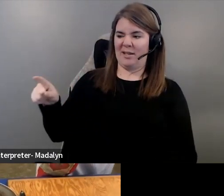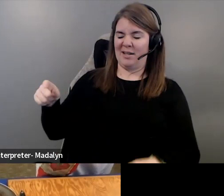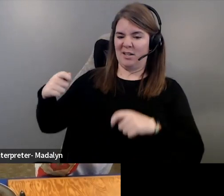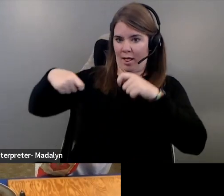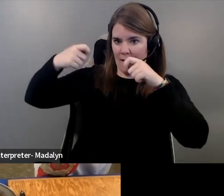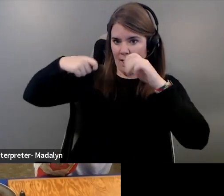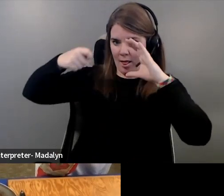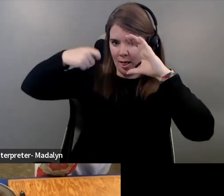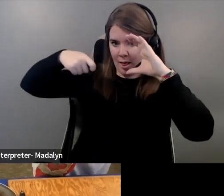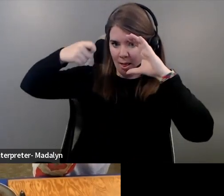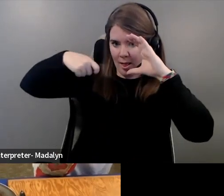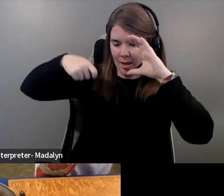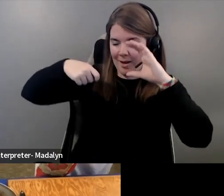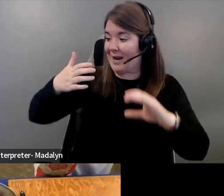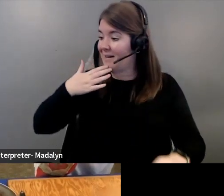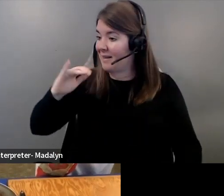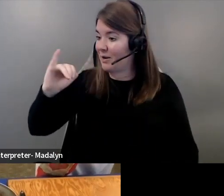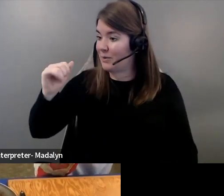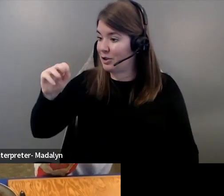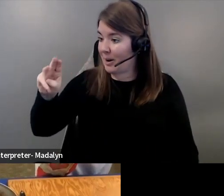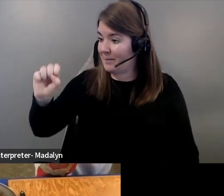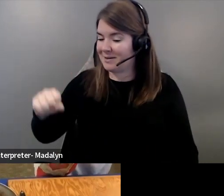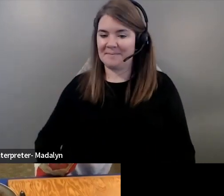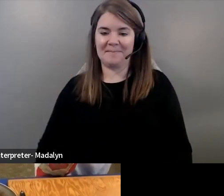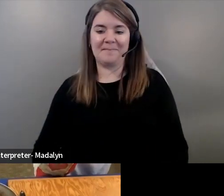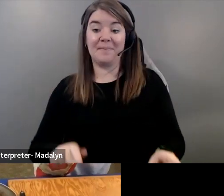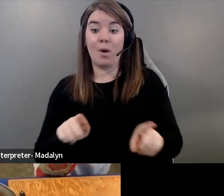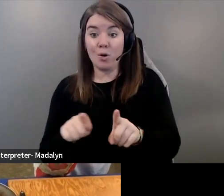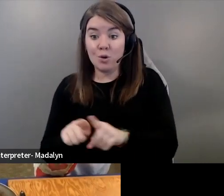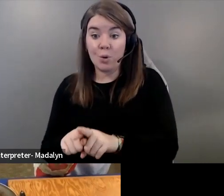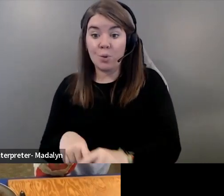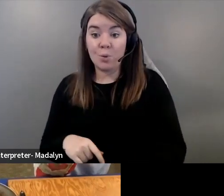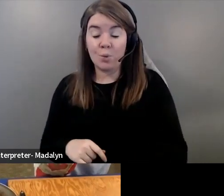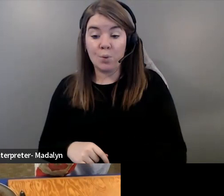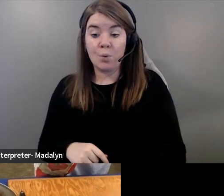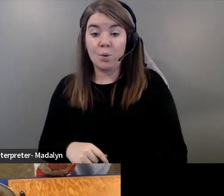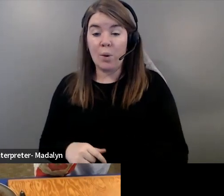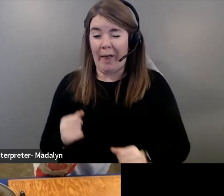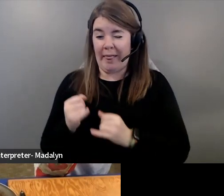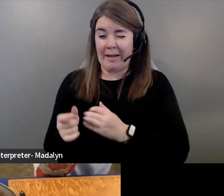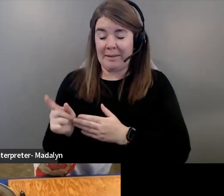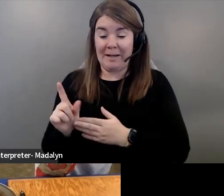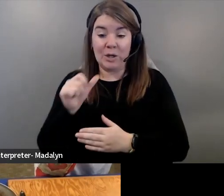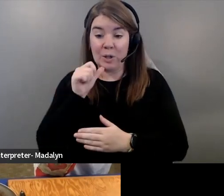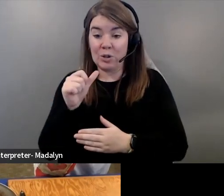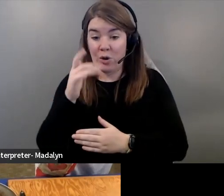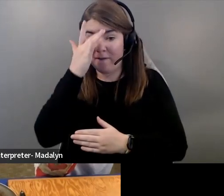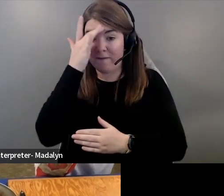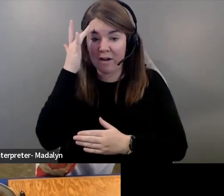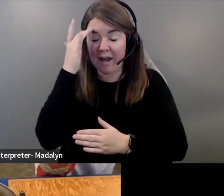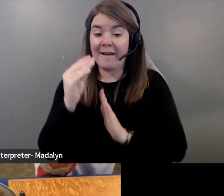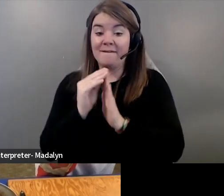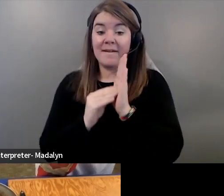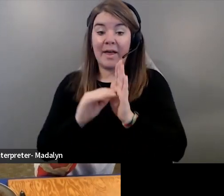So thank you to James. And then also, you guys, last minute, don't forget to fill out your evaluations